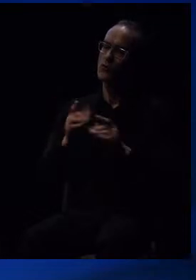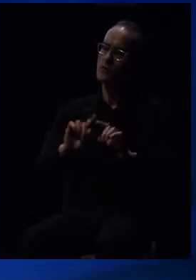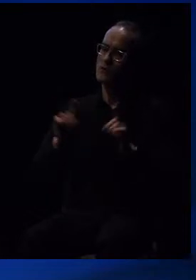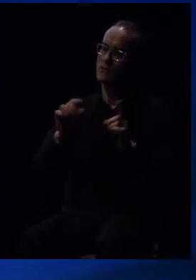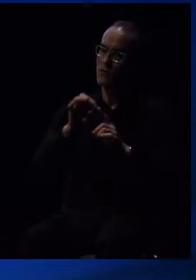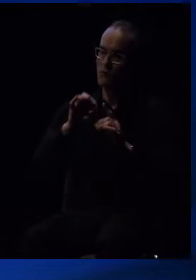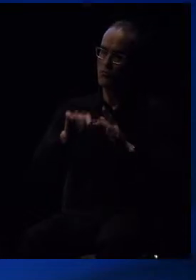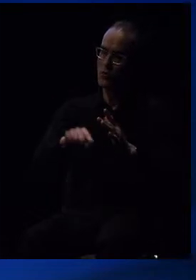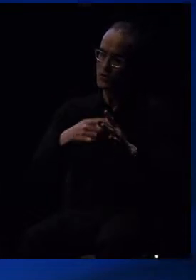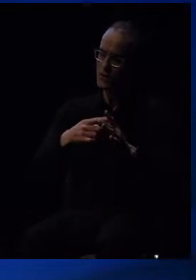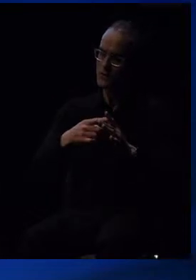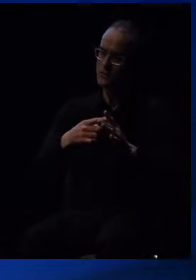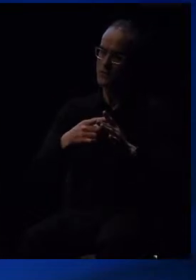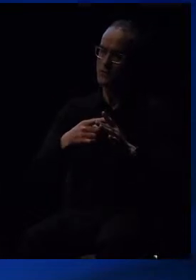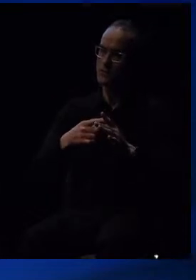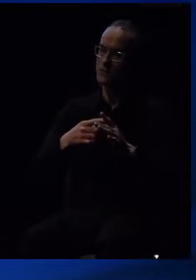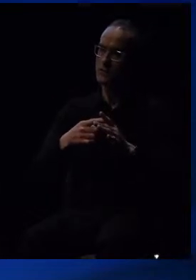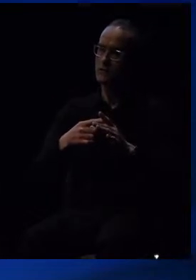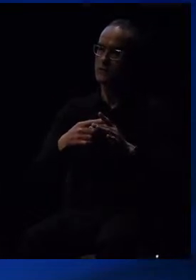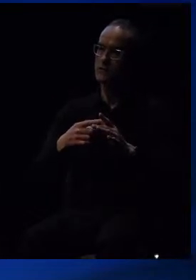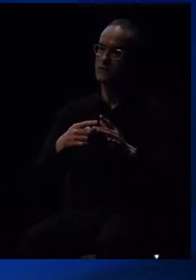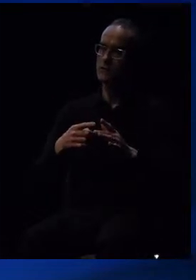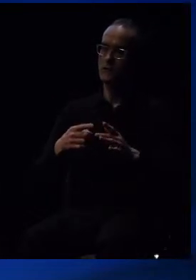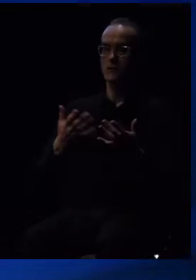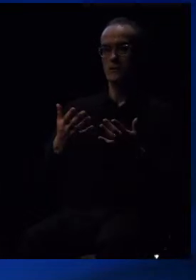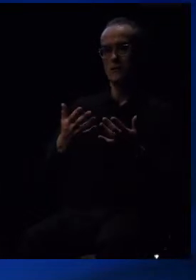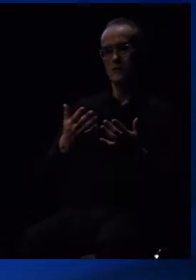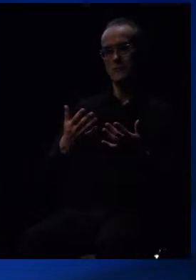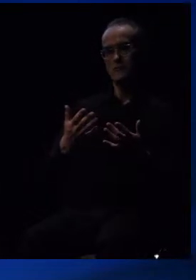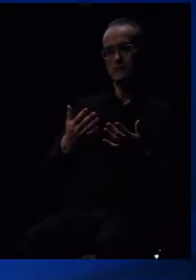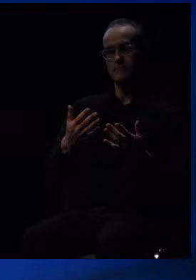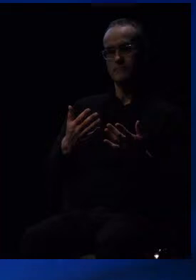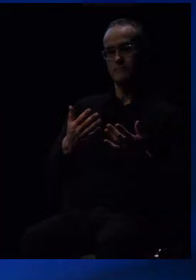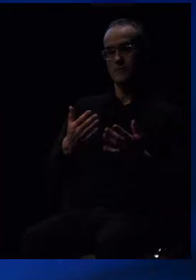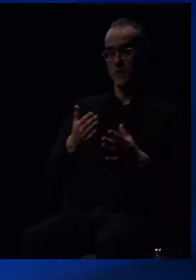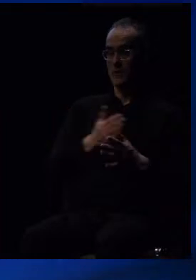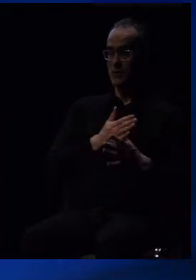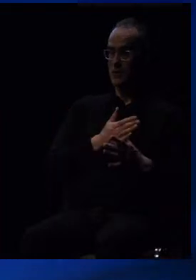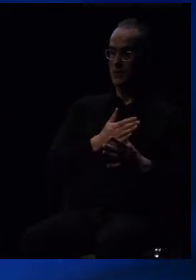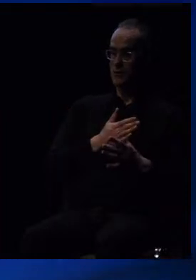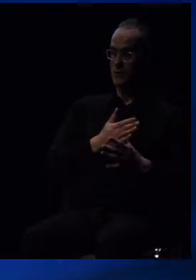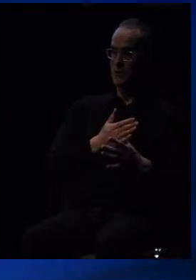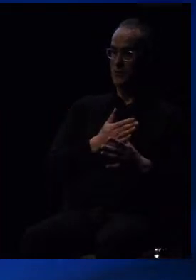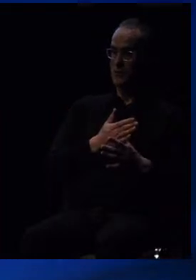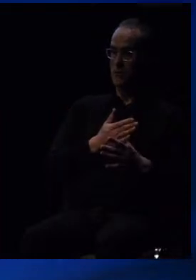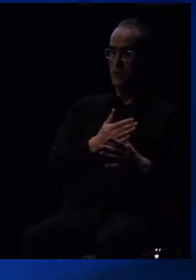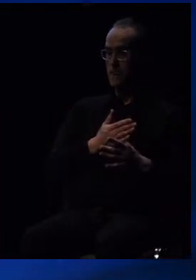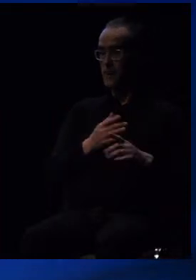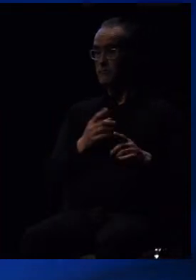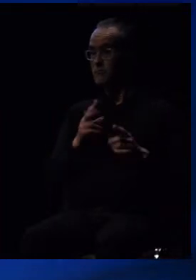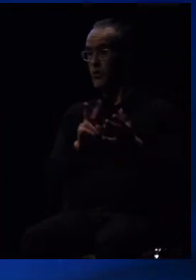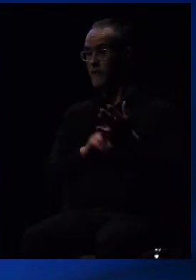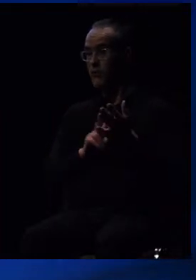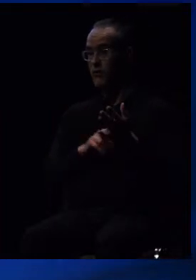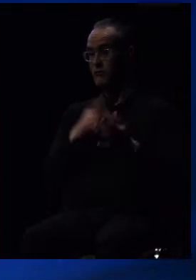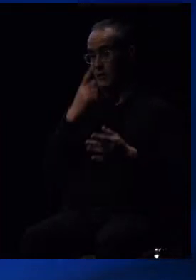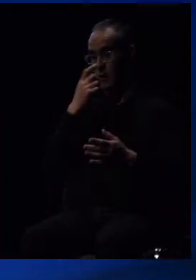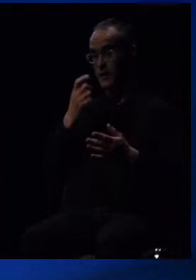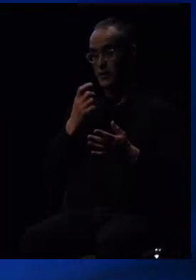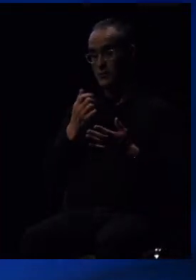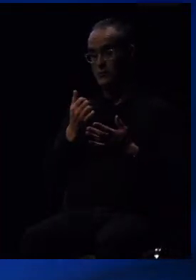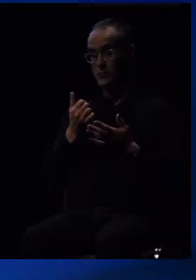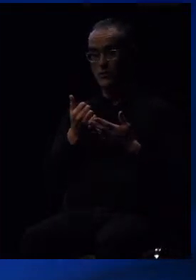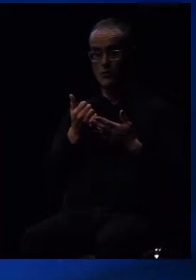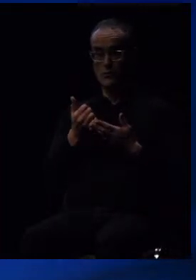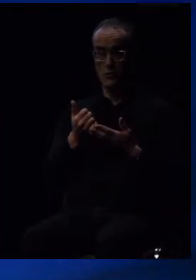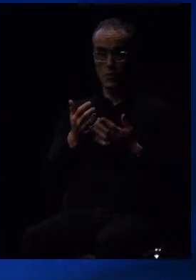like that first there was this idea, like, can you, Veronica, support technically this idea of trying